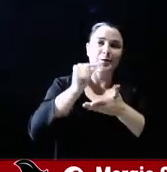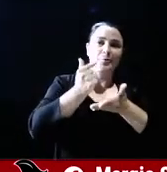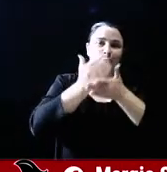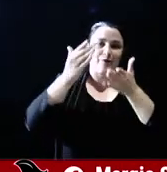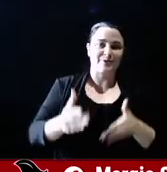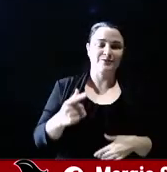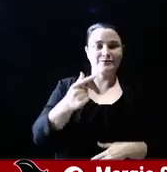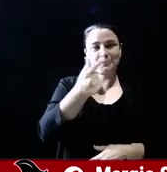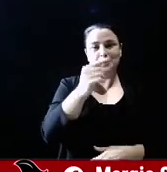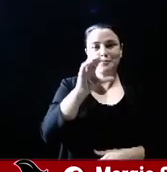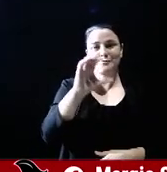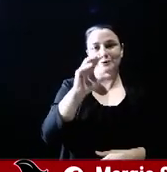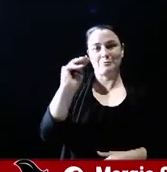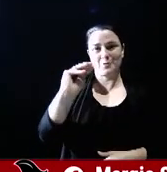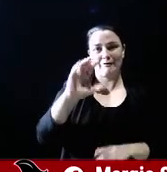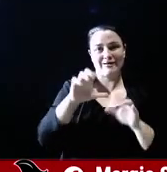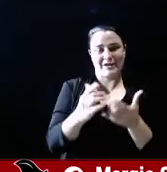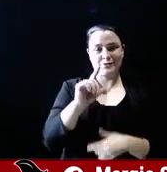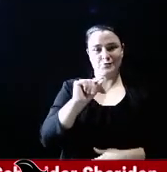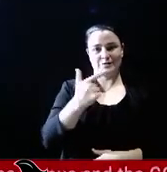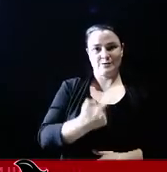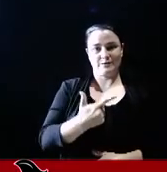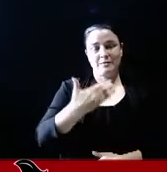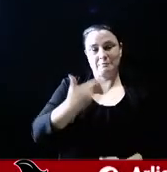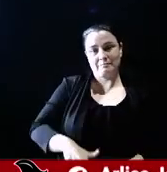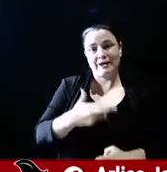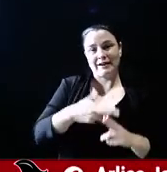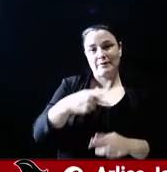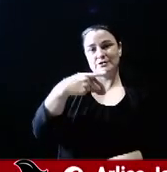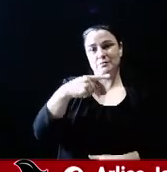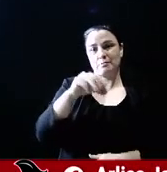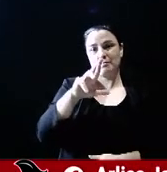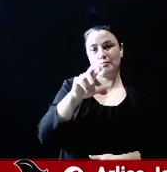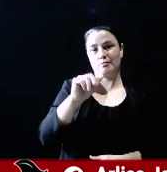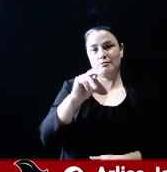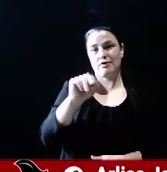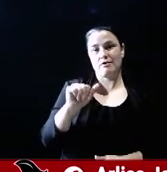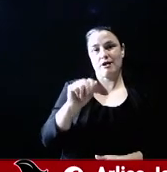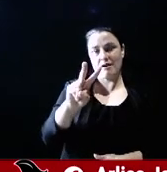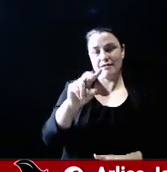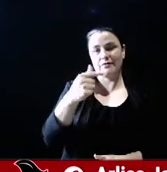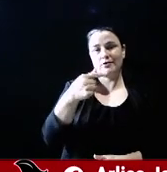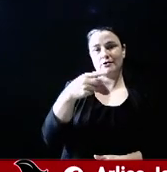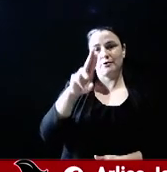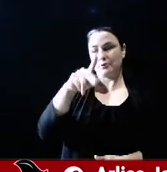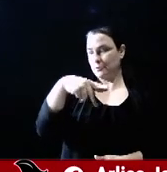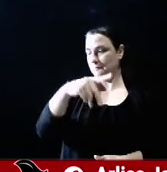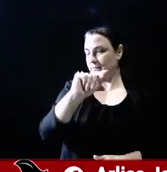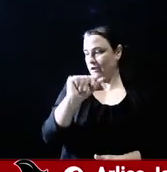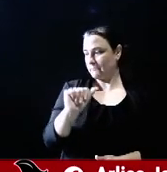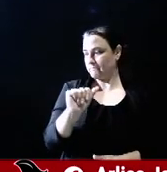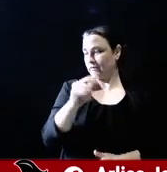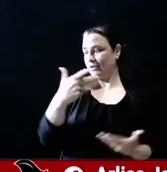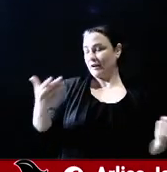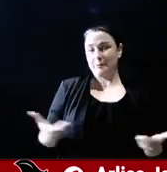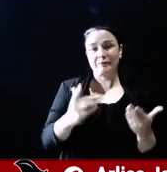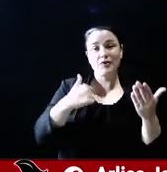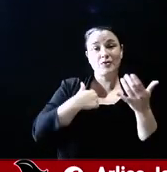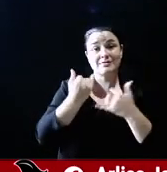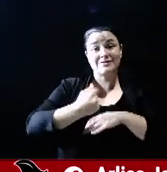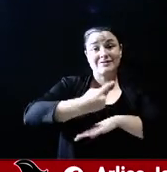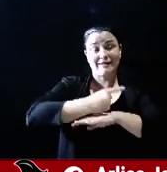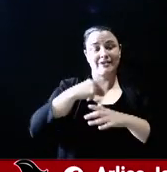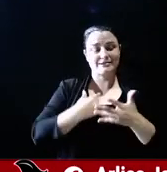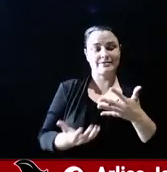2021. My name is Pranav Gupta, and it is my honor to be standing in front of you today as a salutatorian of this outstanding